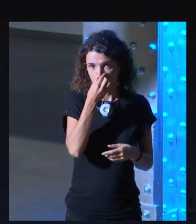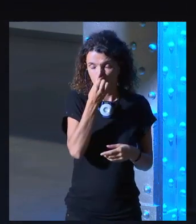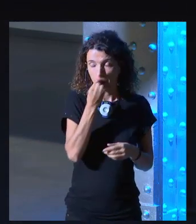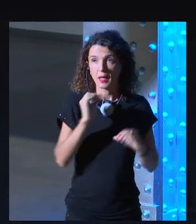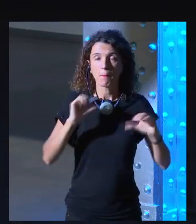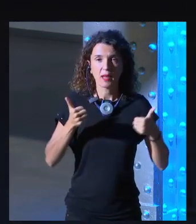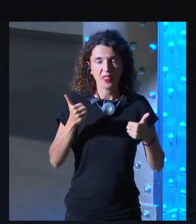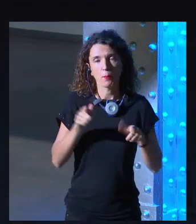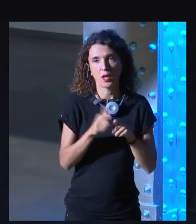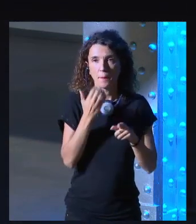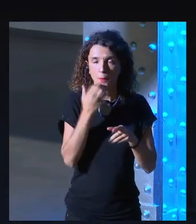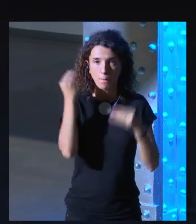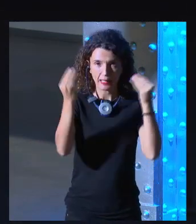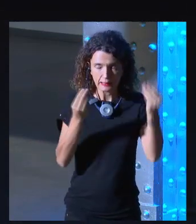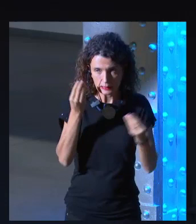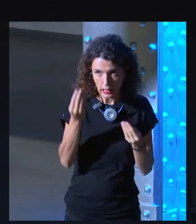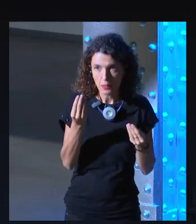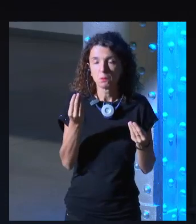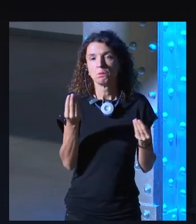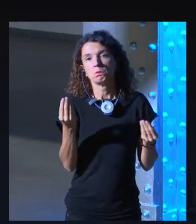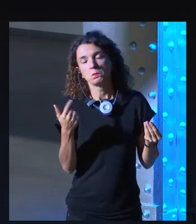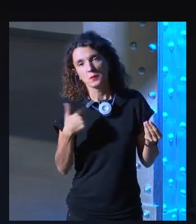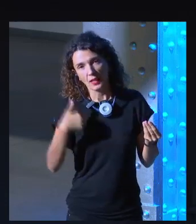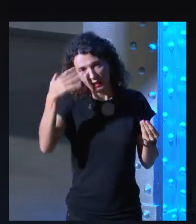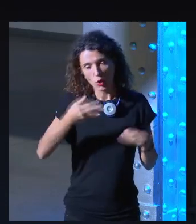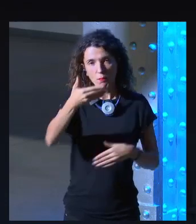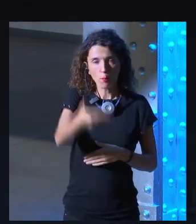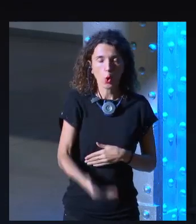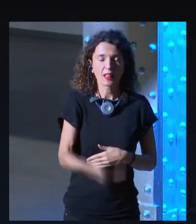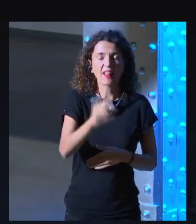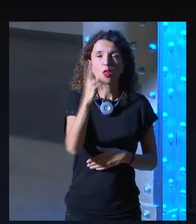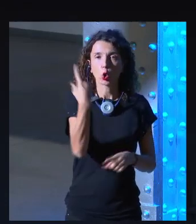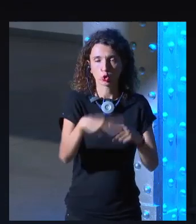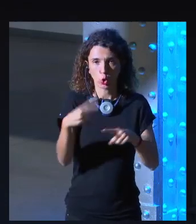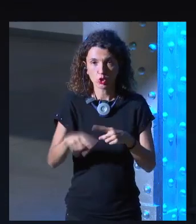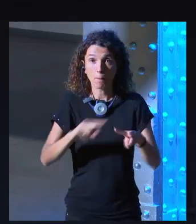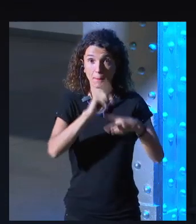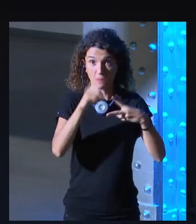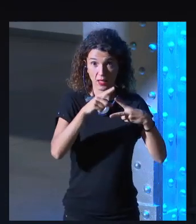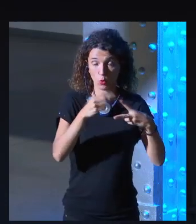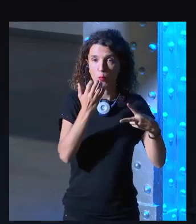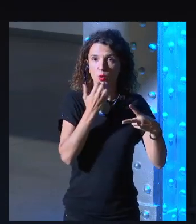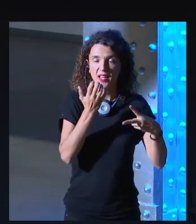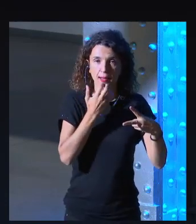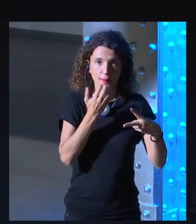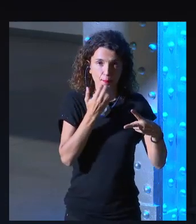I think it's really important. Two things are really important. One is to turn up for work.